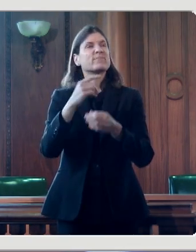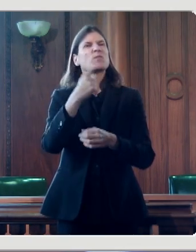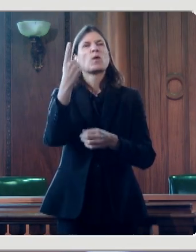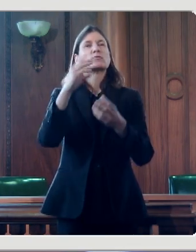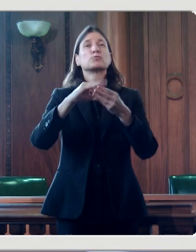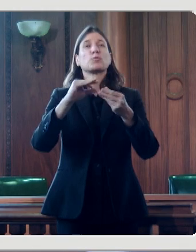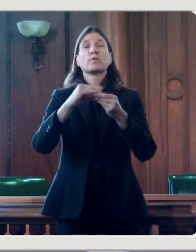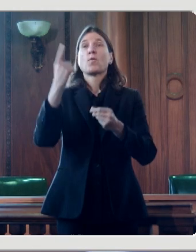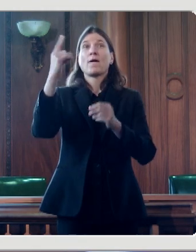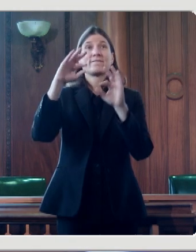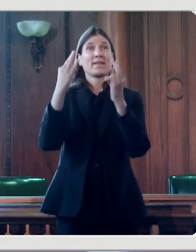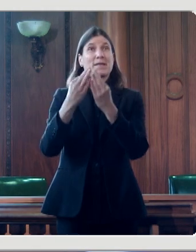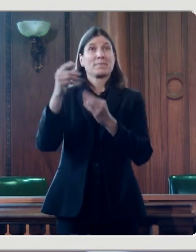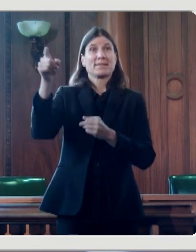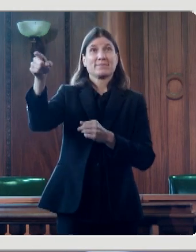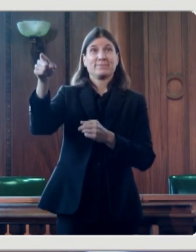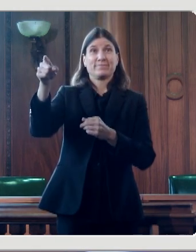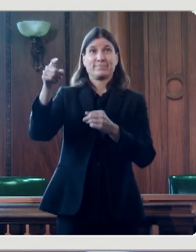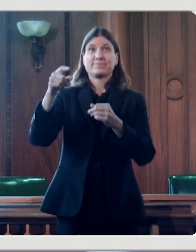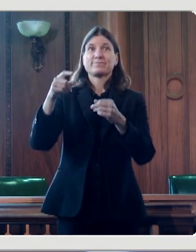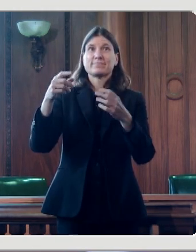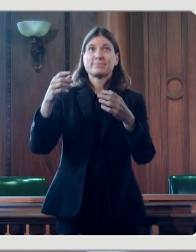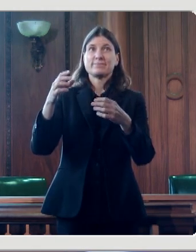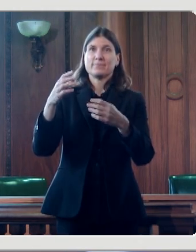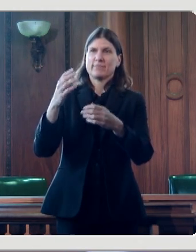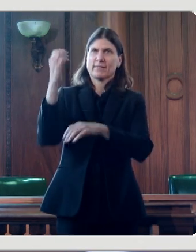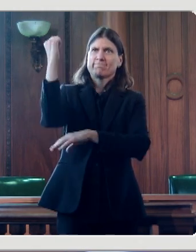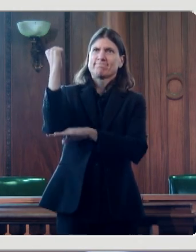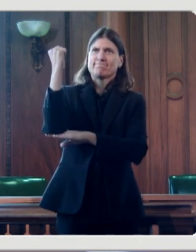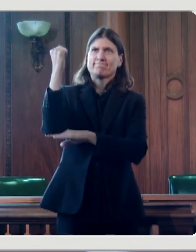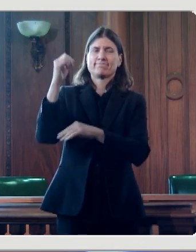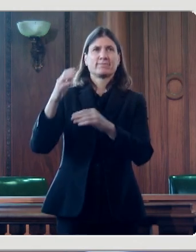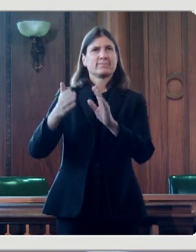a little event with them. That's La Florentina Pastry Shop,